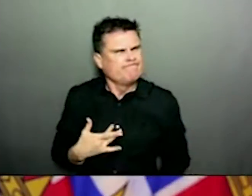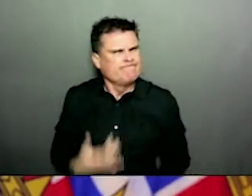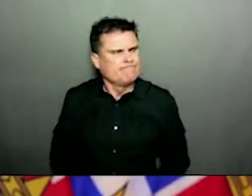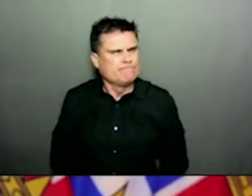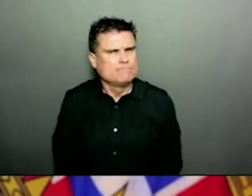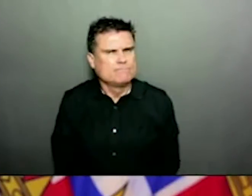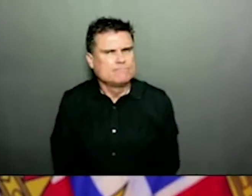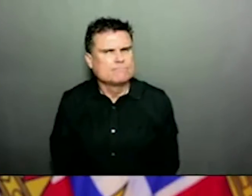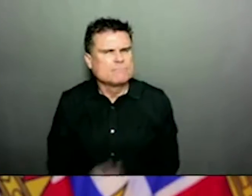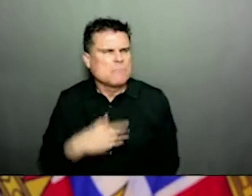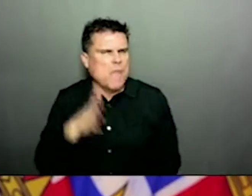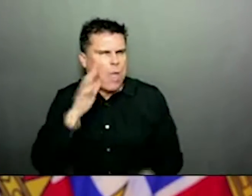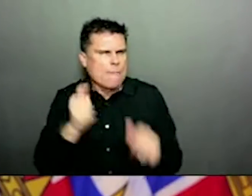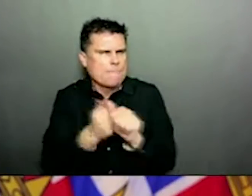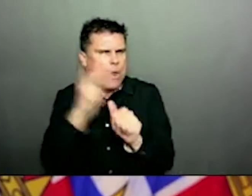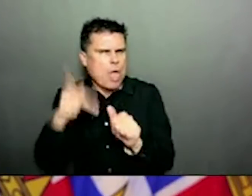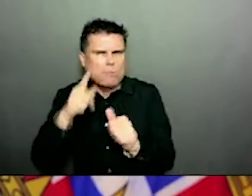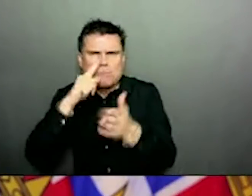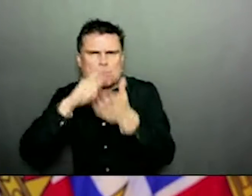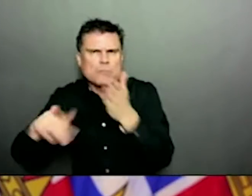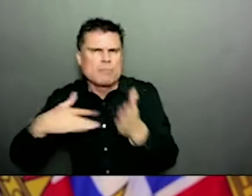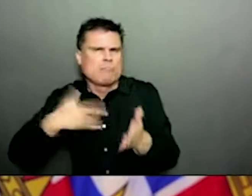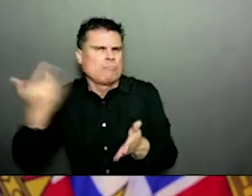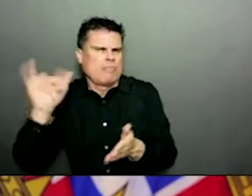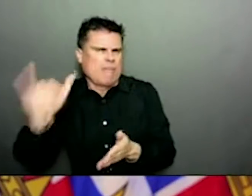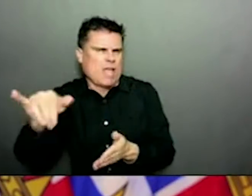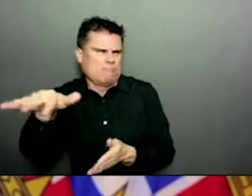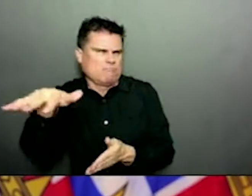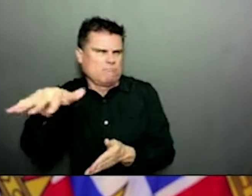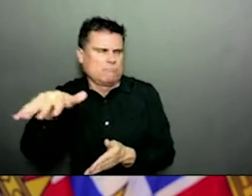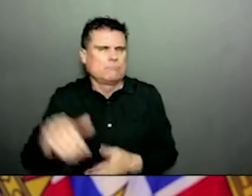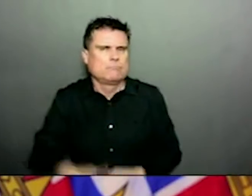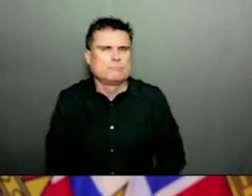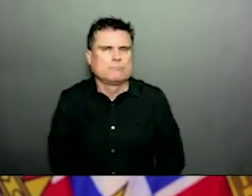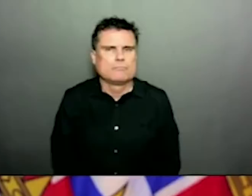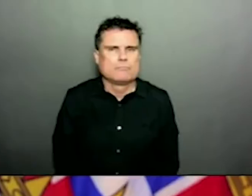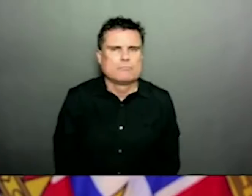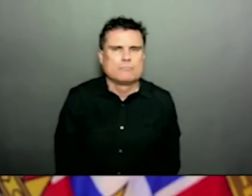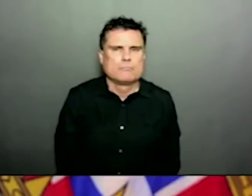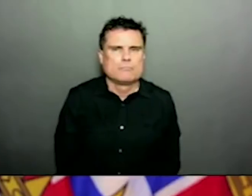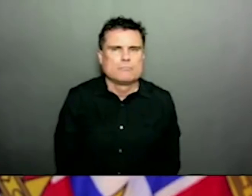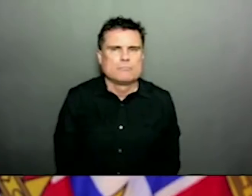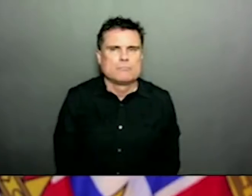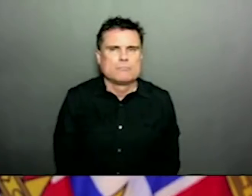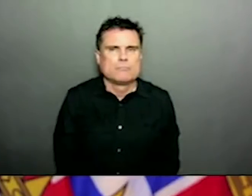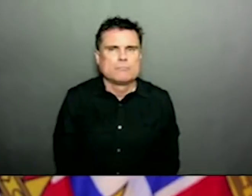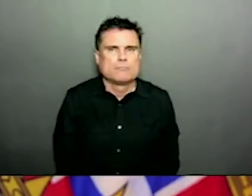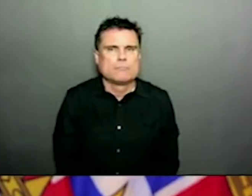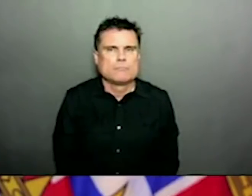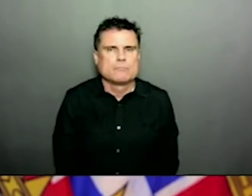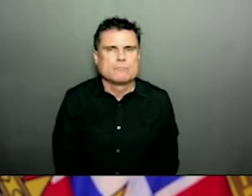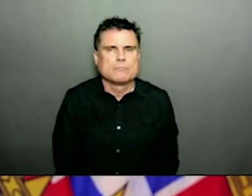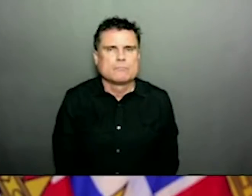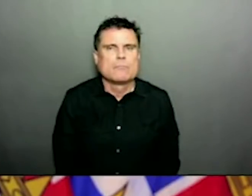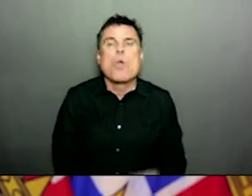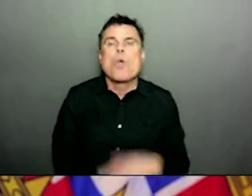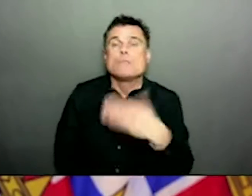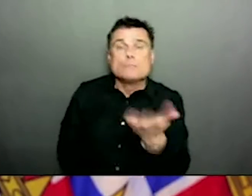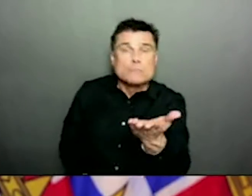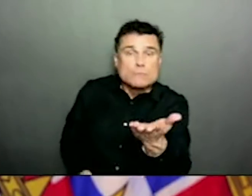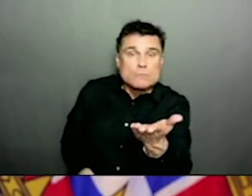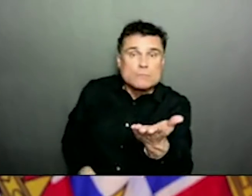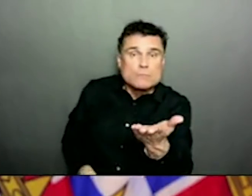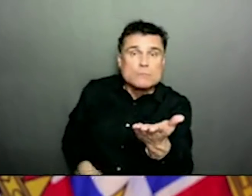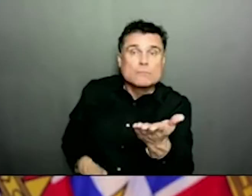Just to follow up, with hospital bed capacity nearing 90% in BC, I was wondering how close are we to having to activate